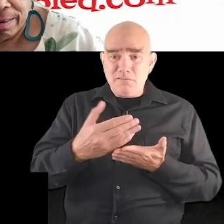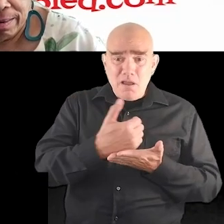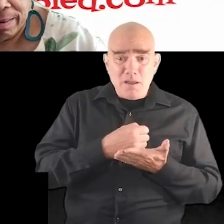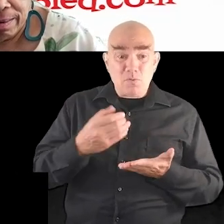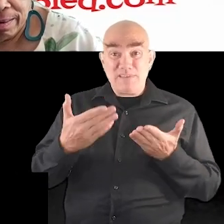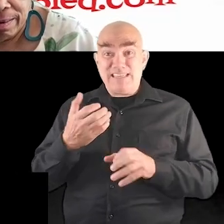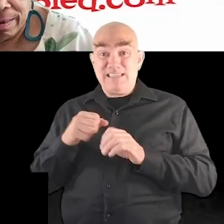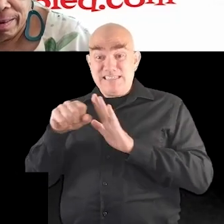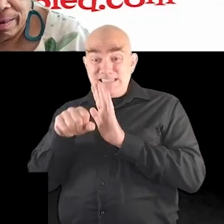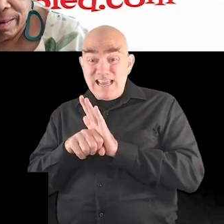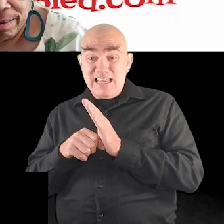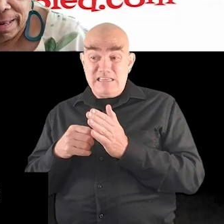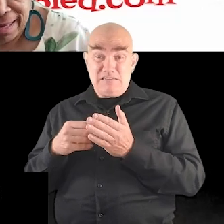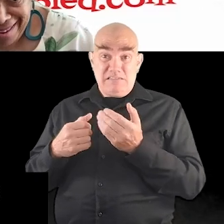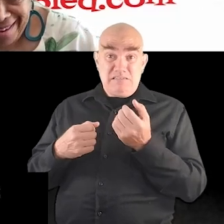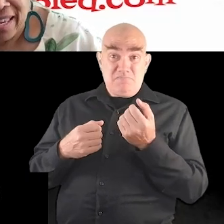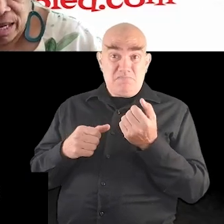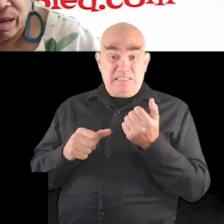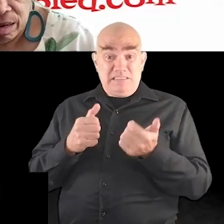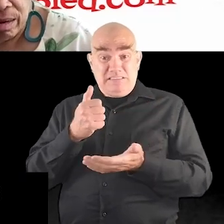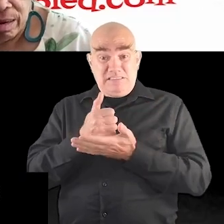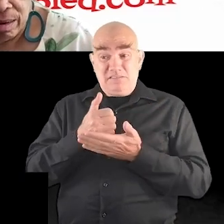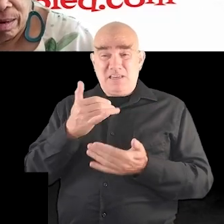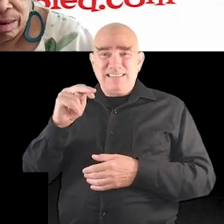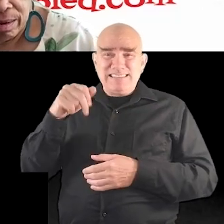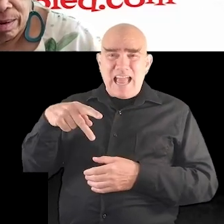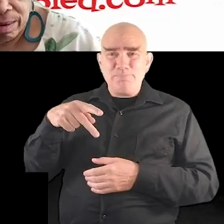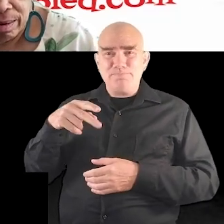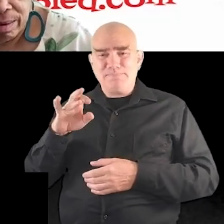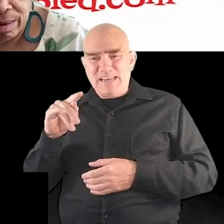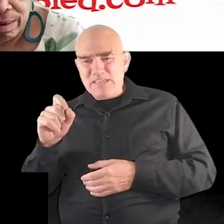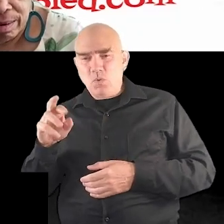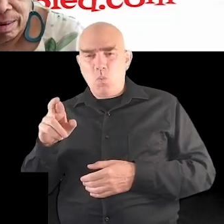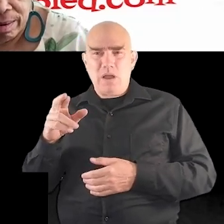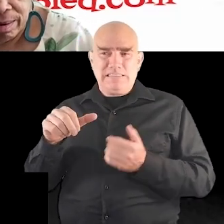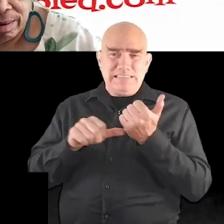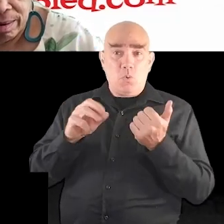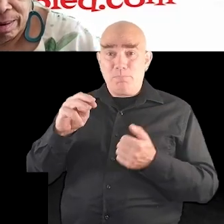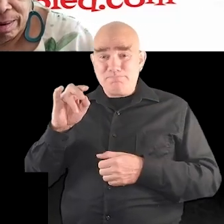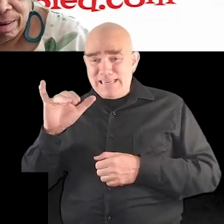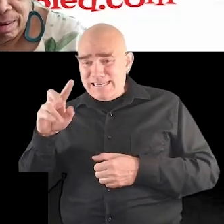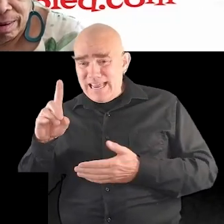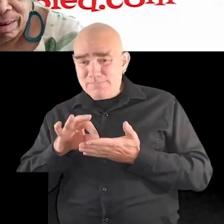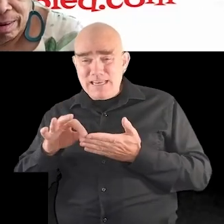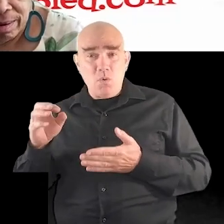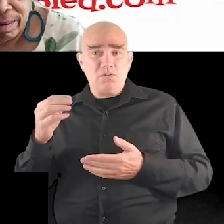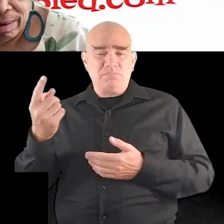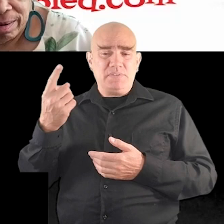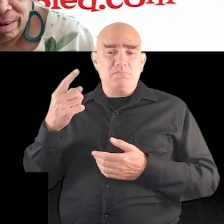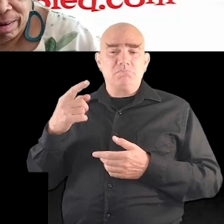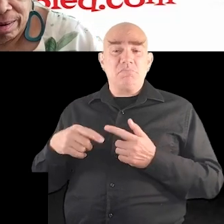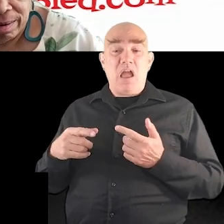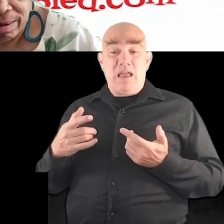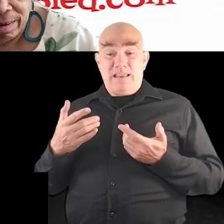income. So they may receive state assistance. Let's say if they was on SNAP benefits or cash assistance or Medicaid,